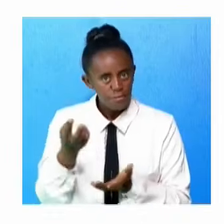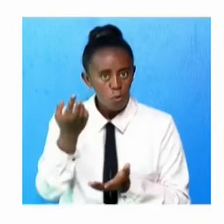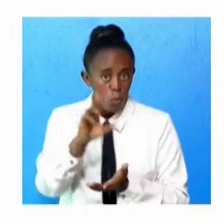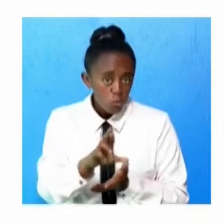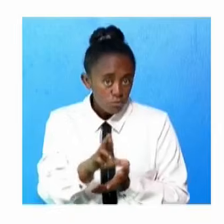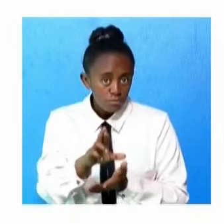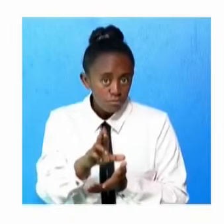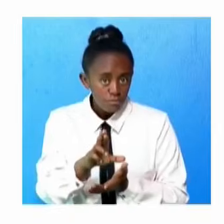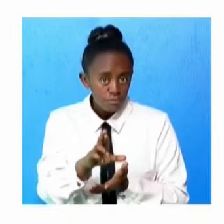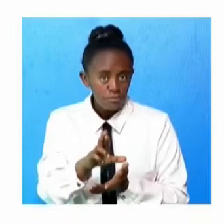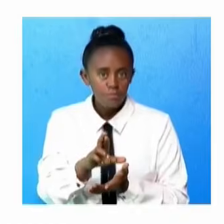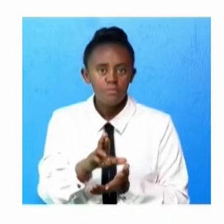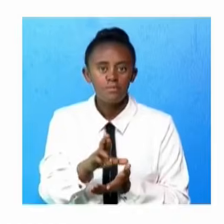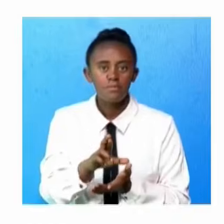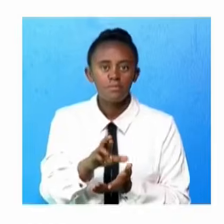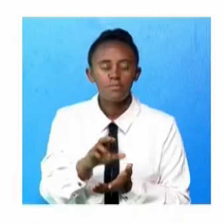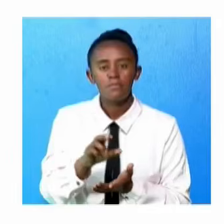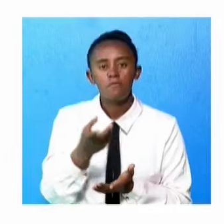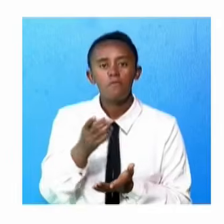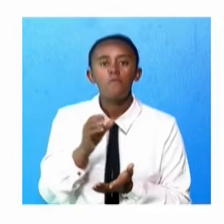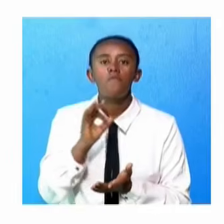or Fantu?